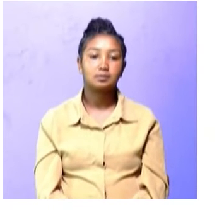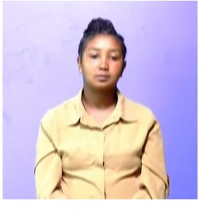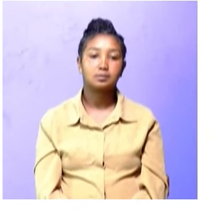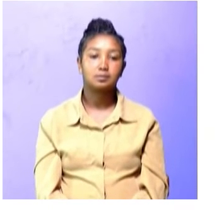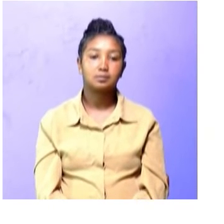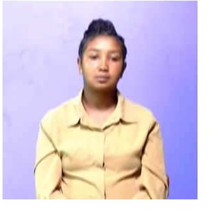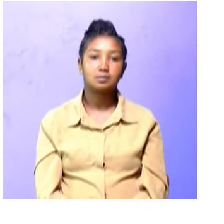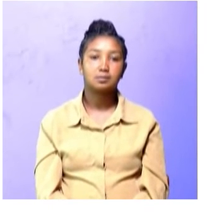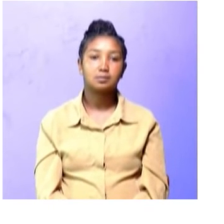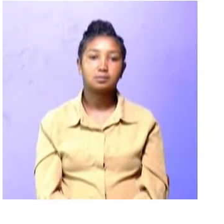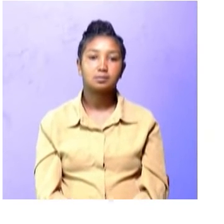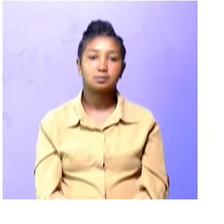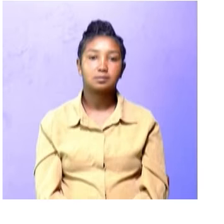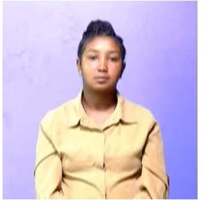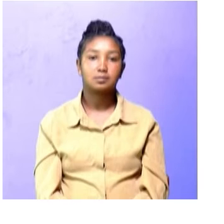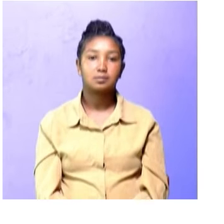Okay.